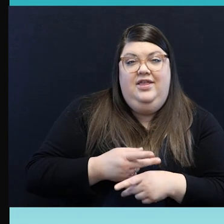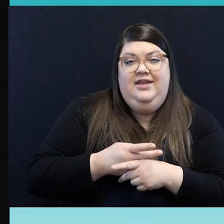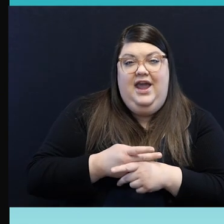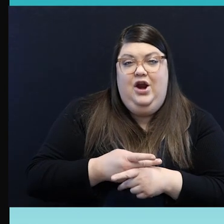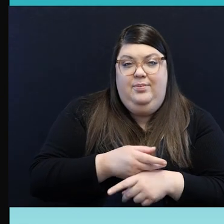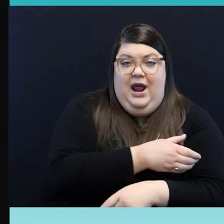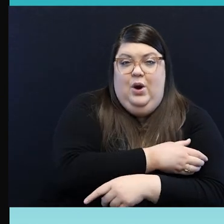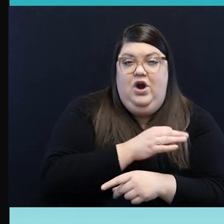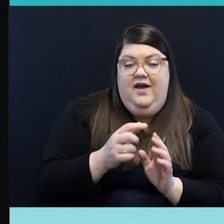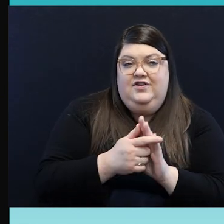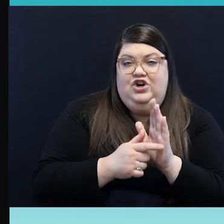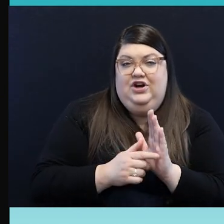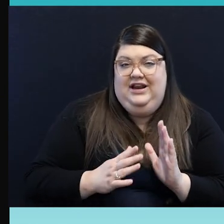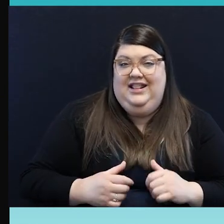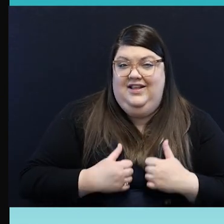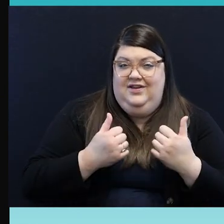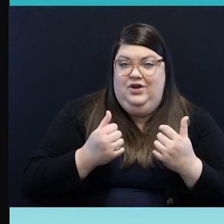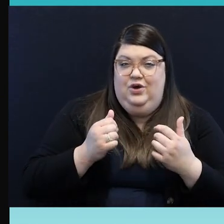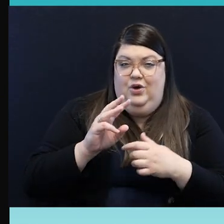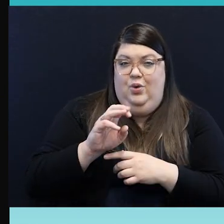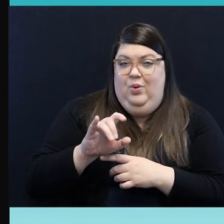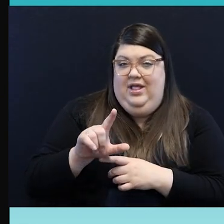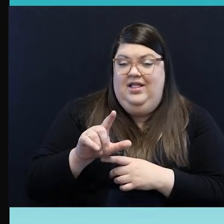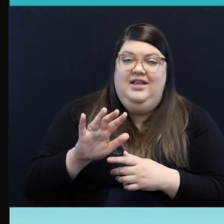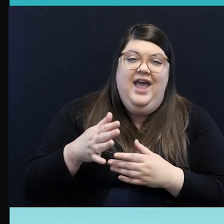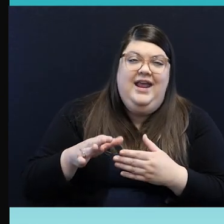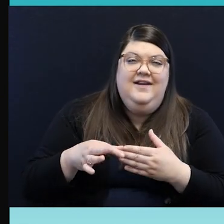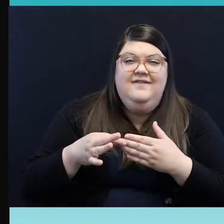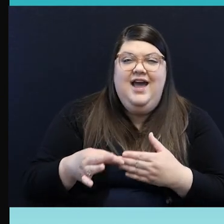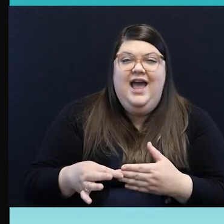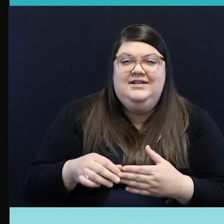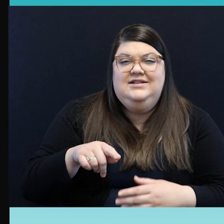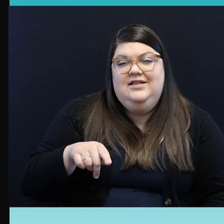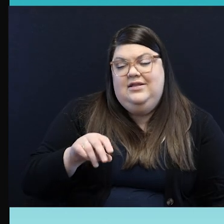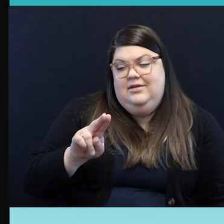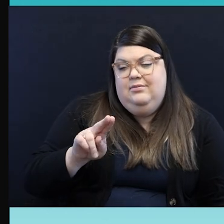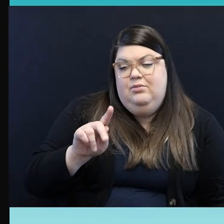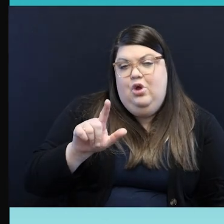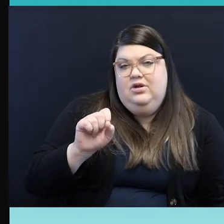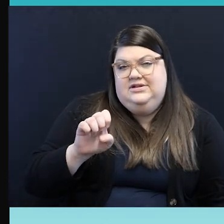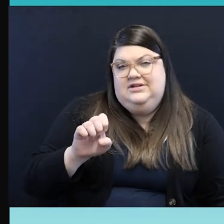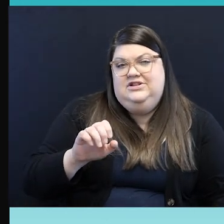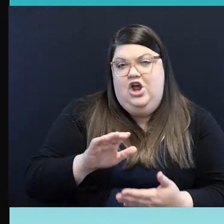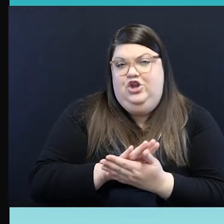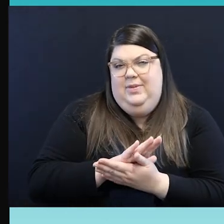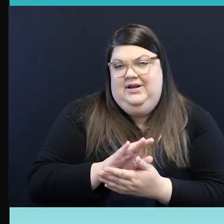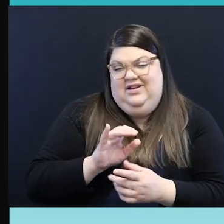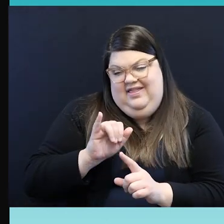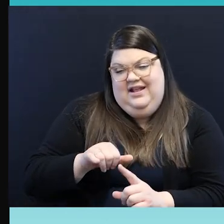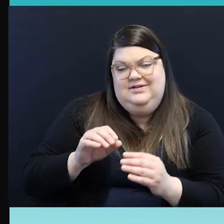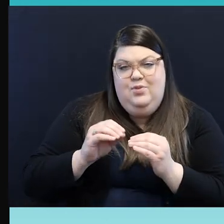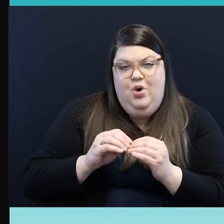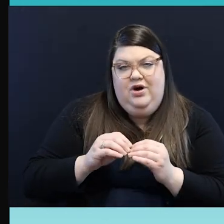power of attorney and then your living will, it kind of guides the POLST document, which really is much